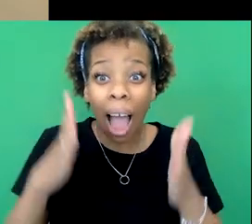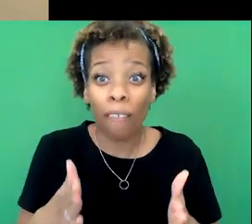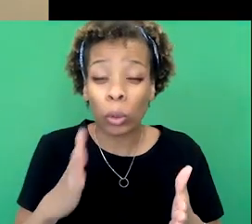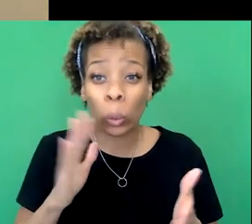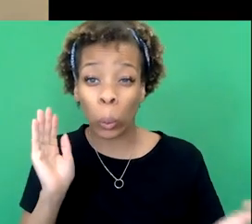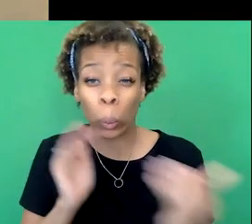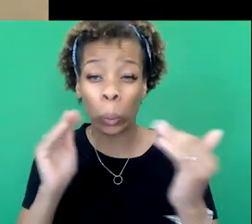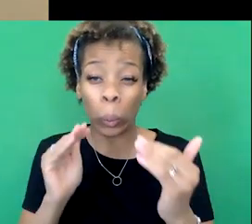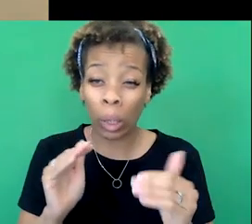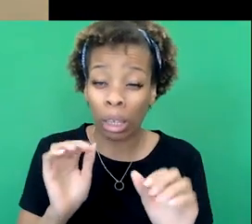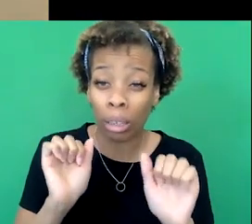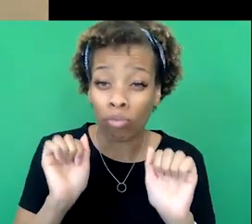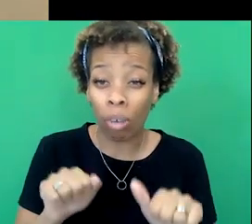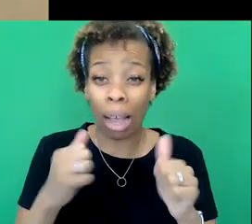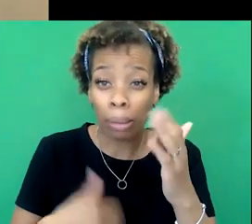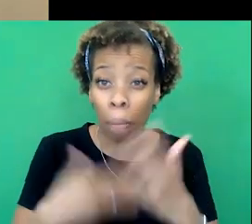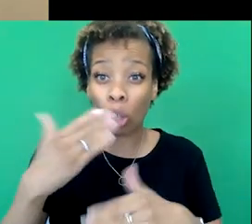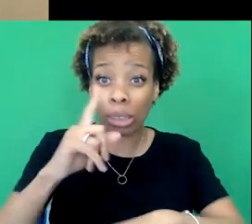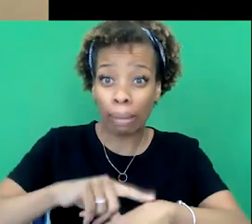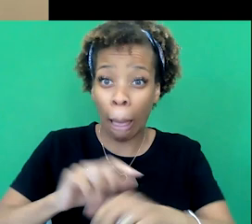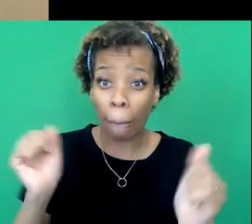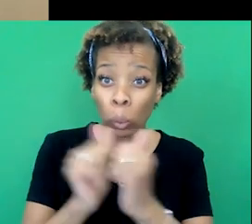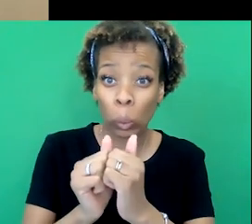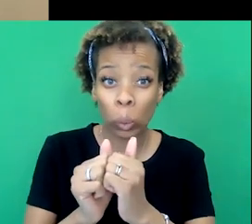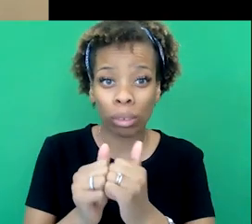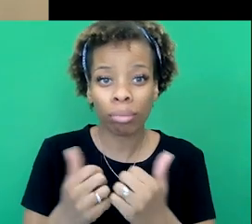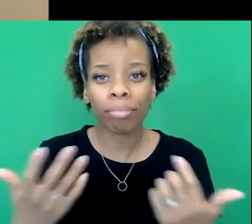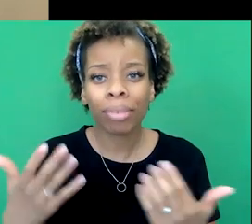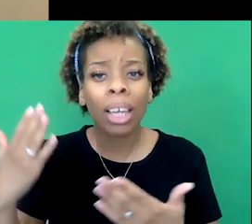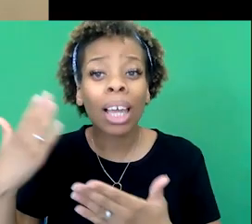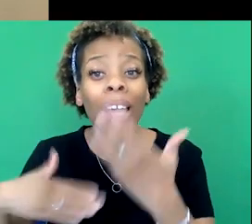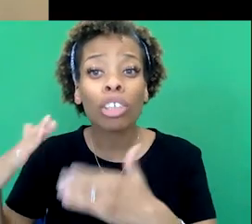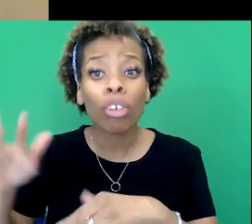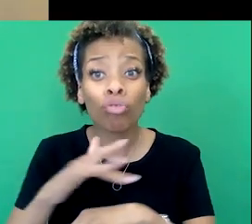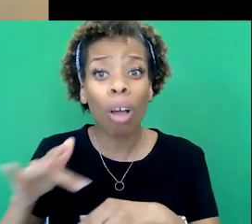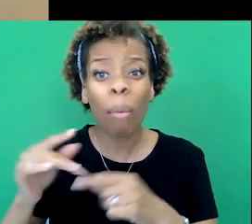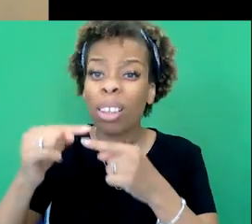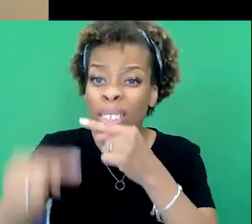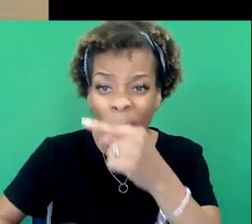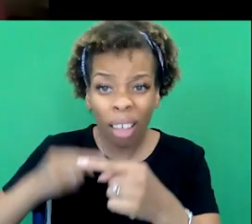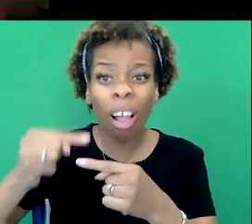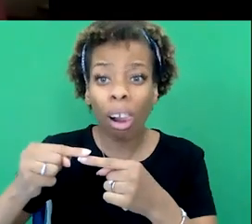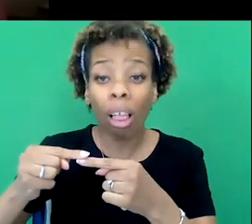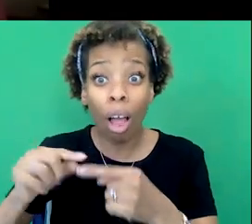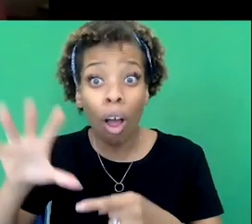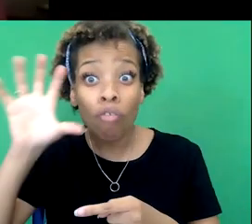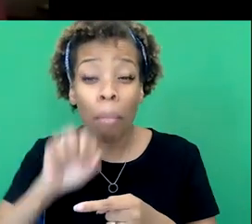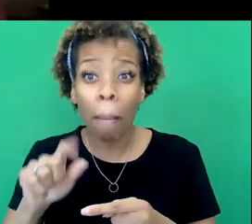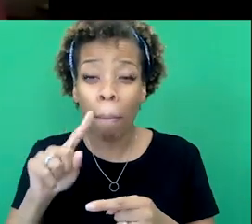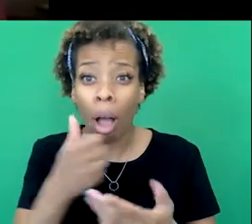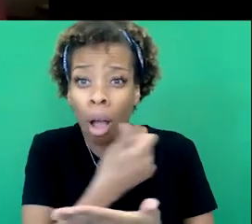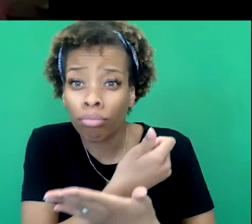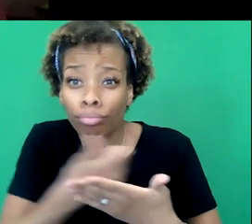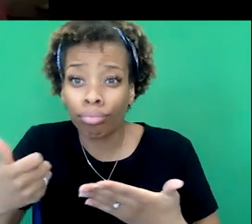of zeitgeist to make the right drama at the right time. Historical drama goes through fashions. Mm-hmm. Remember the year of,